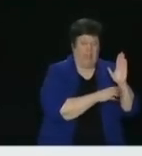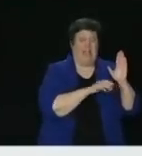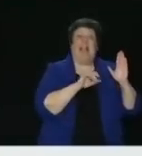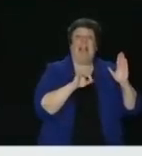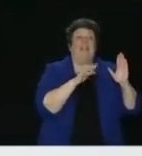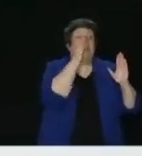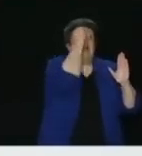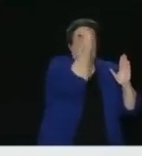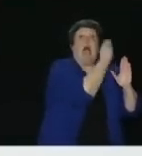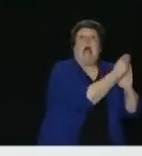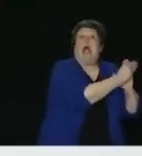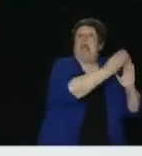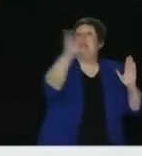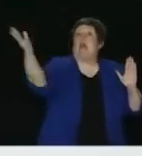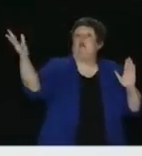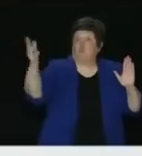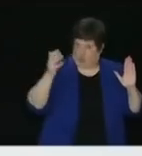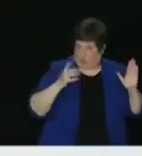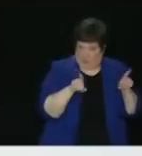they become effective immediately.